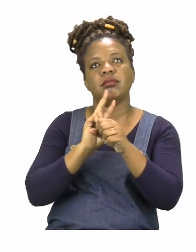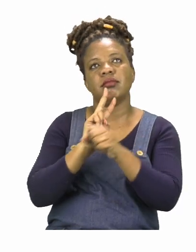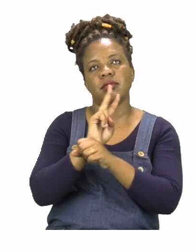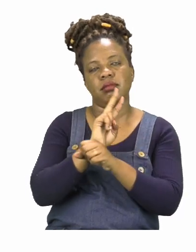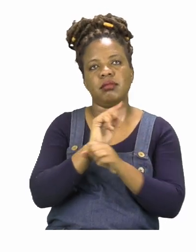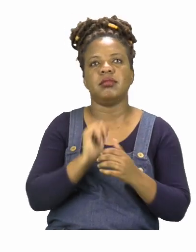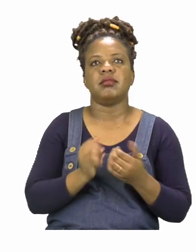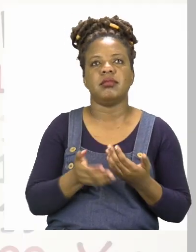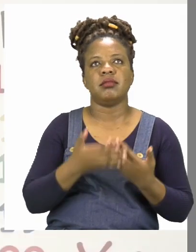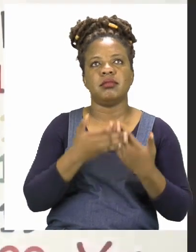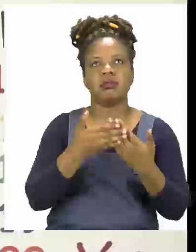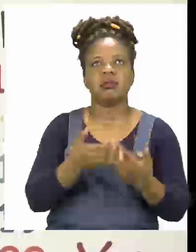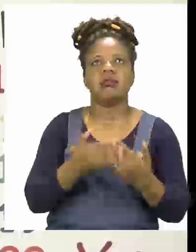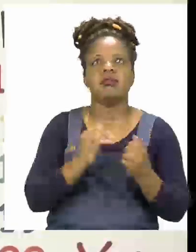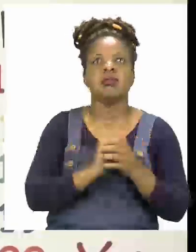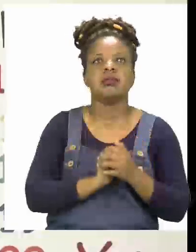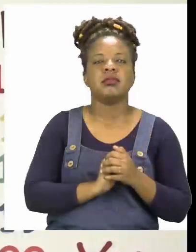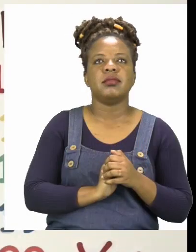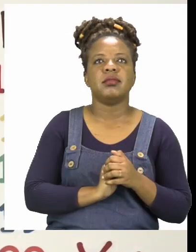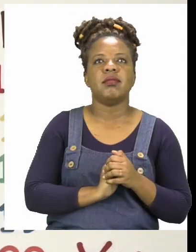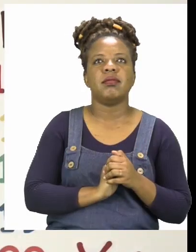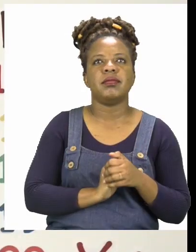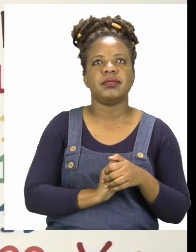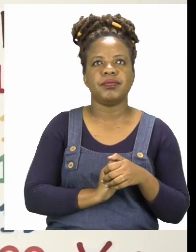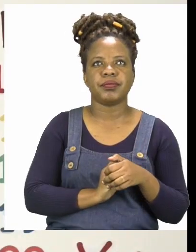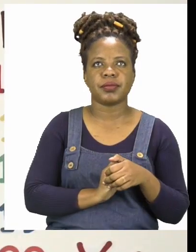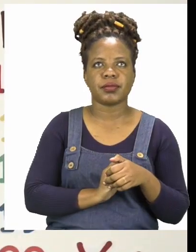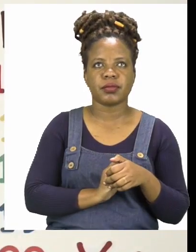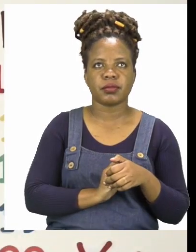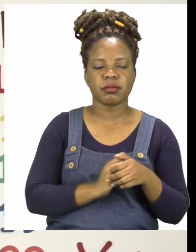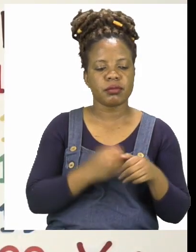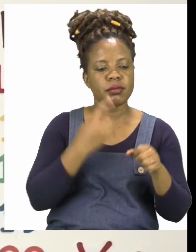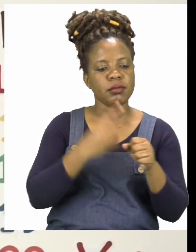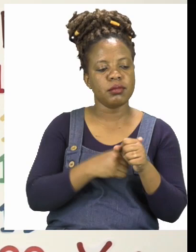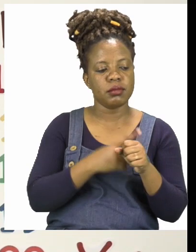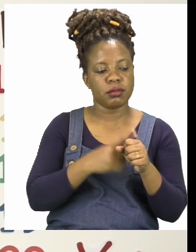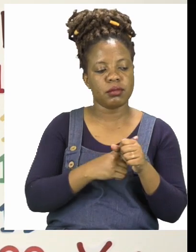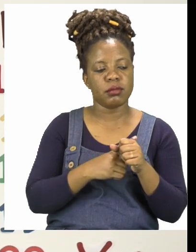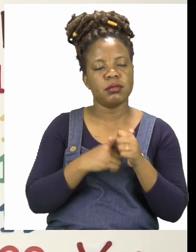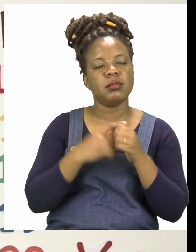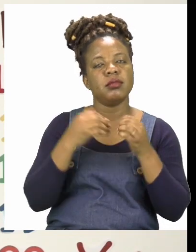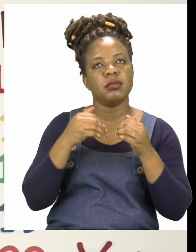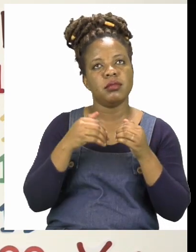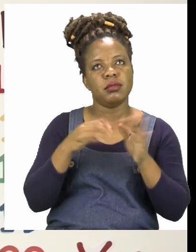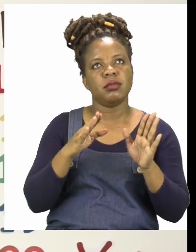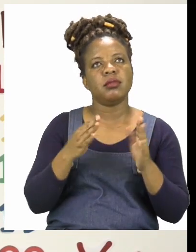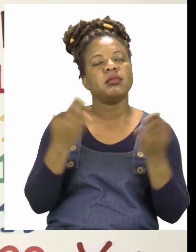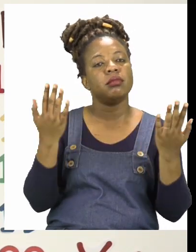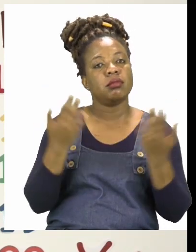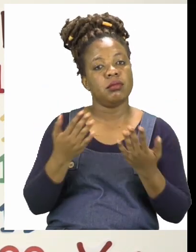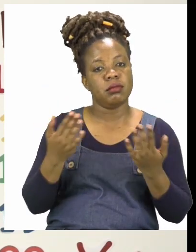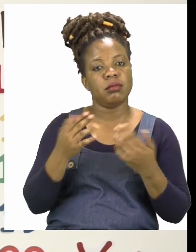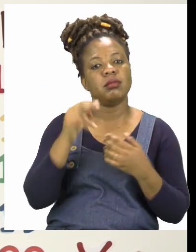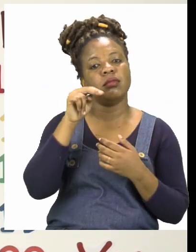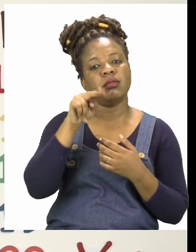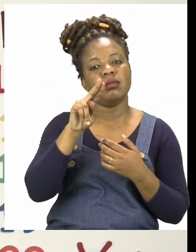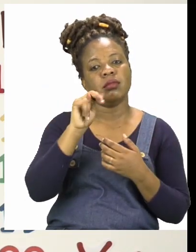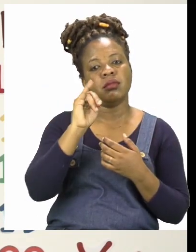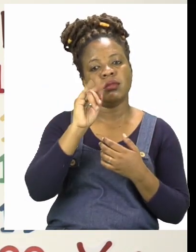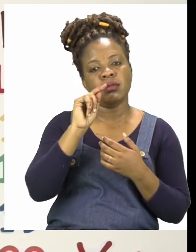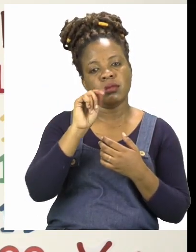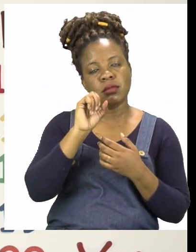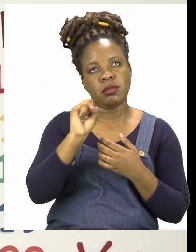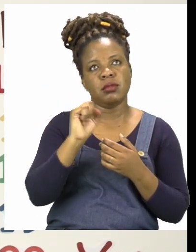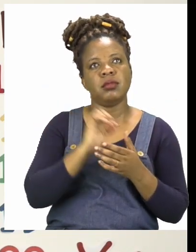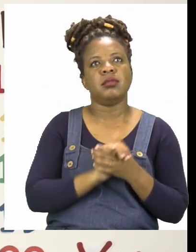take a look at the board. Now, as always, boys and girls, we start from our units going up. In this case, we